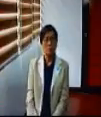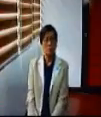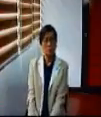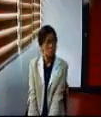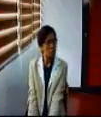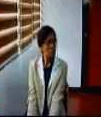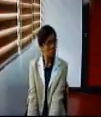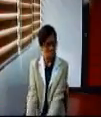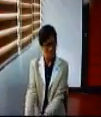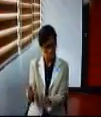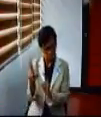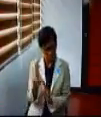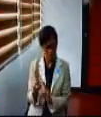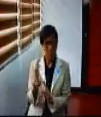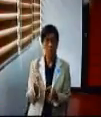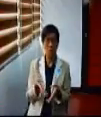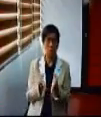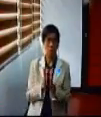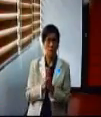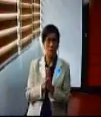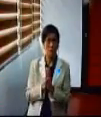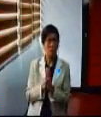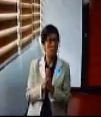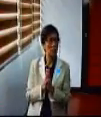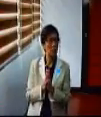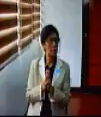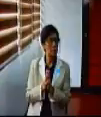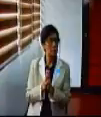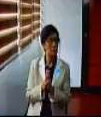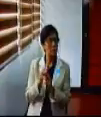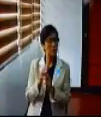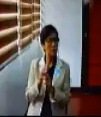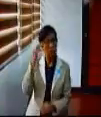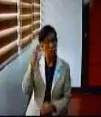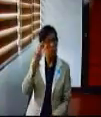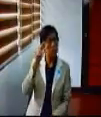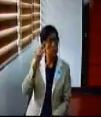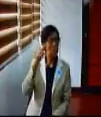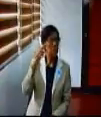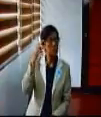Your Honors, may we just ask Mr. Ado to repeat